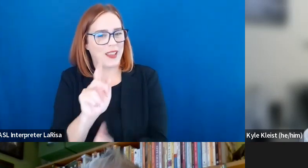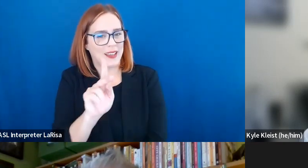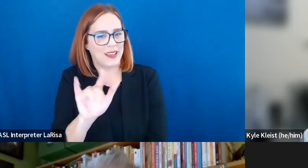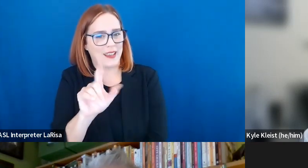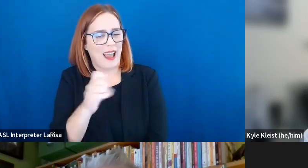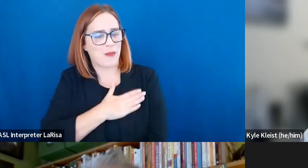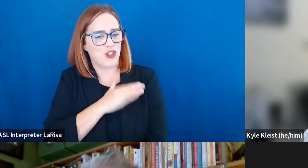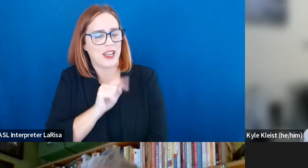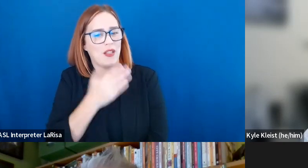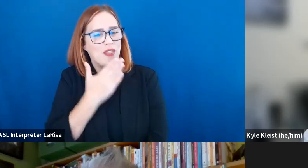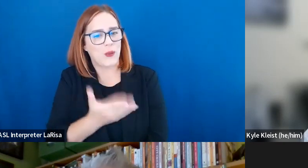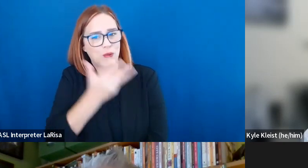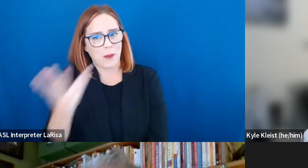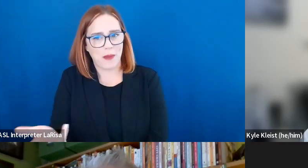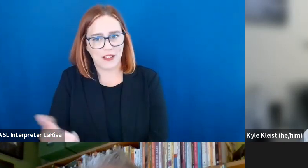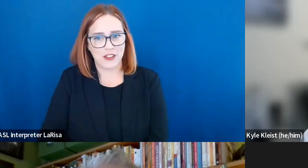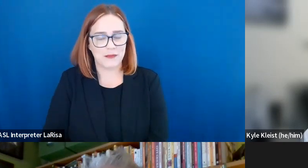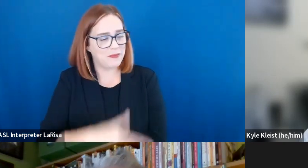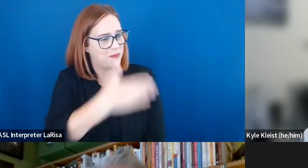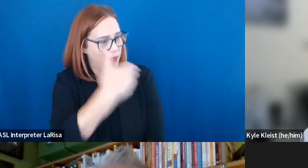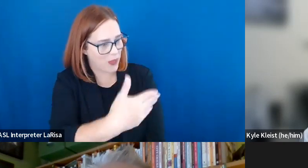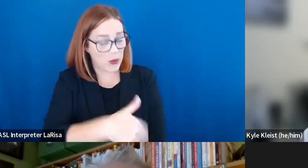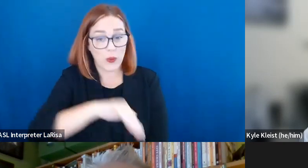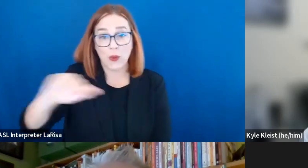you, Linda. Yes, welcome everyone.